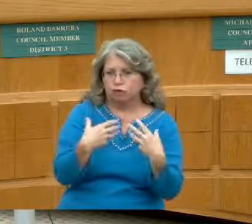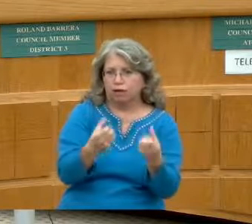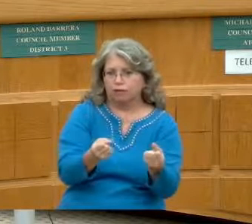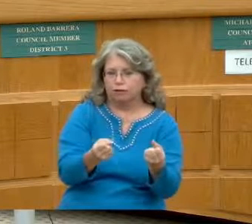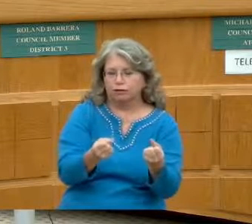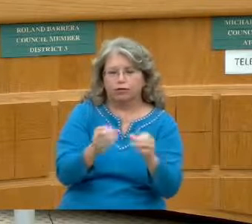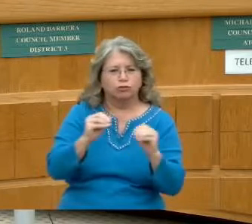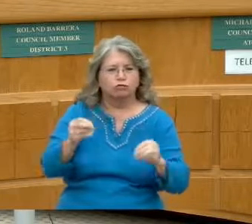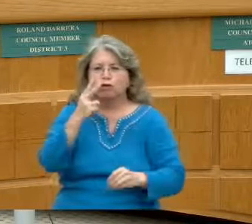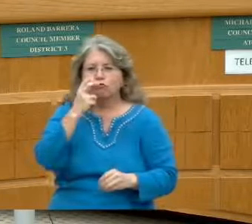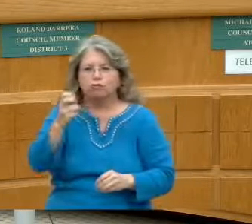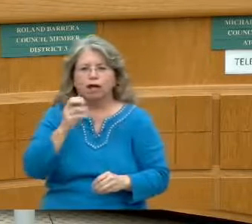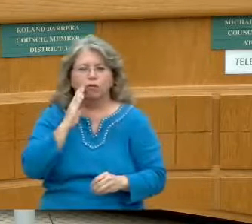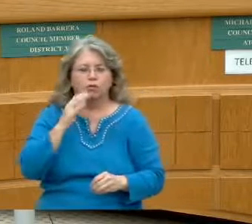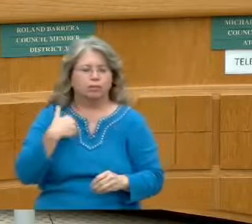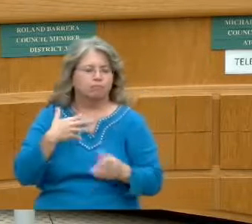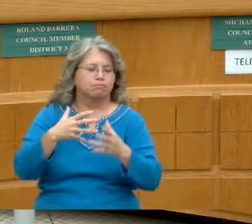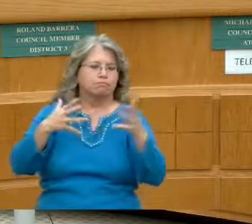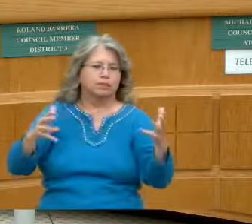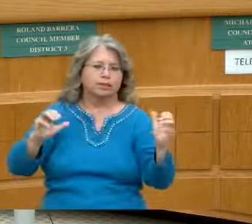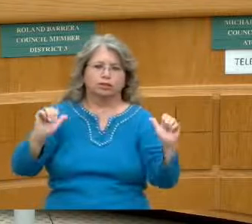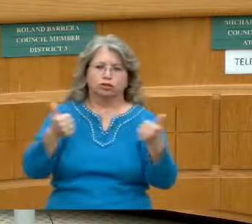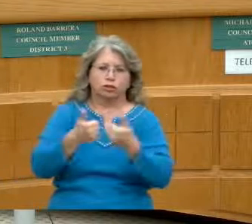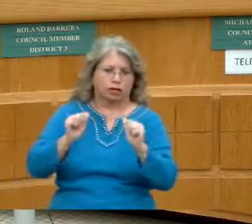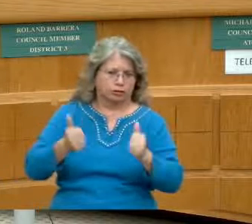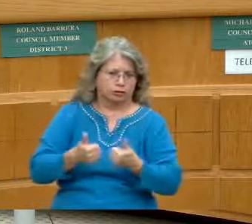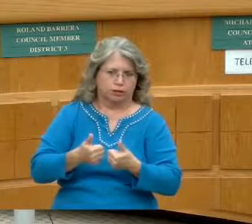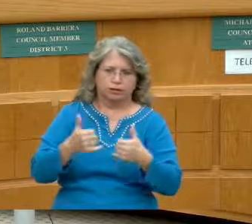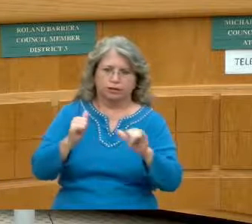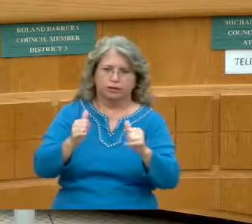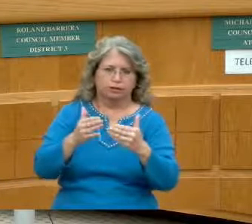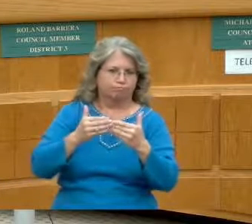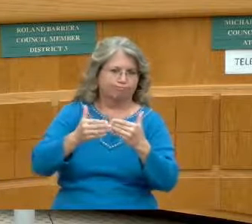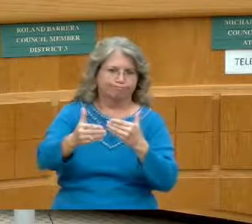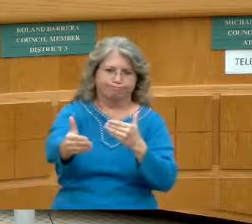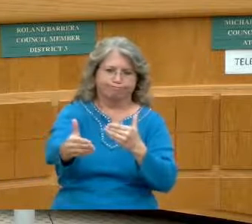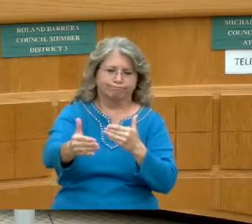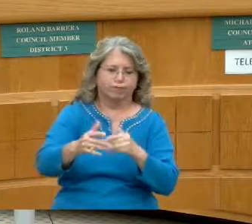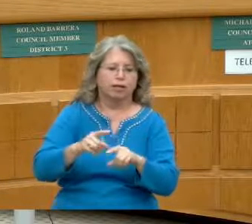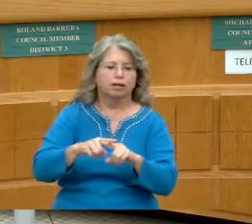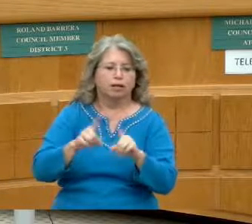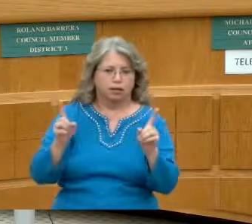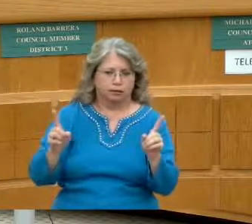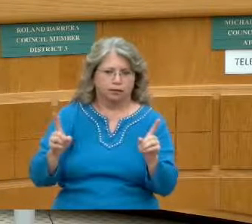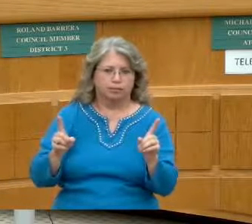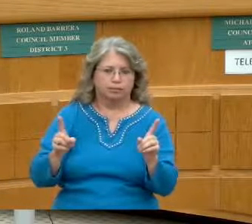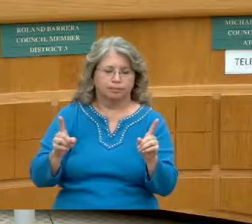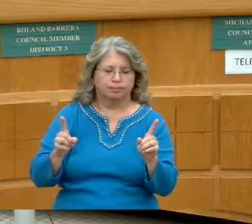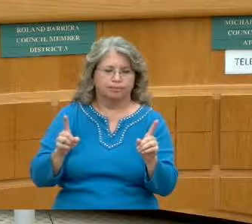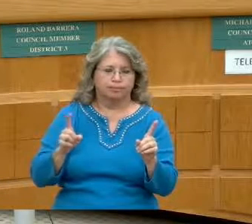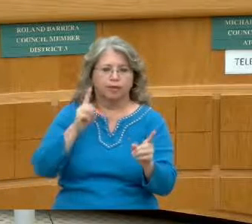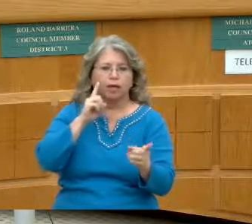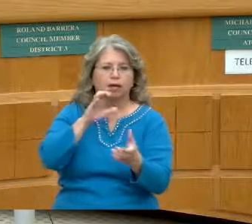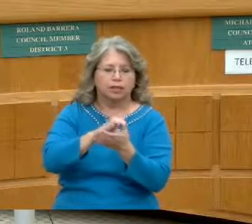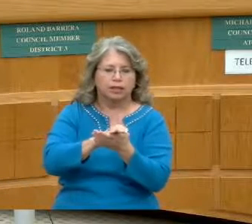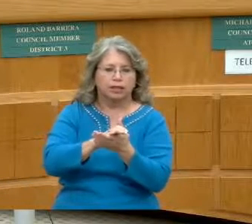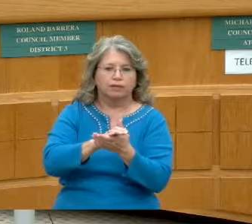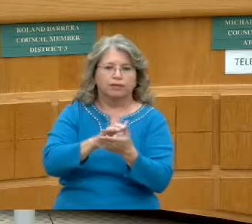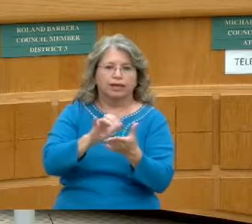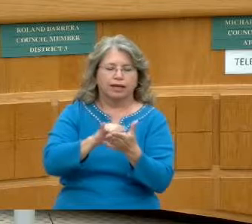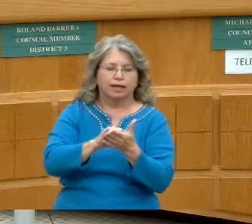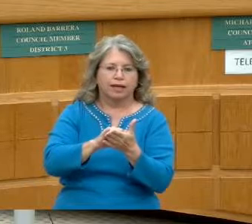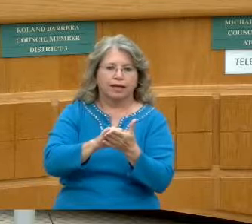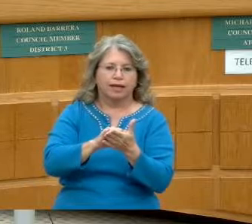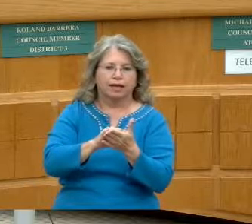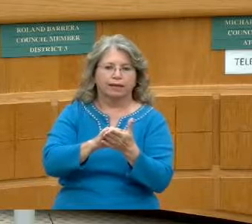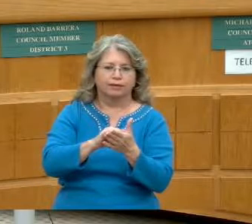going to be tremendous challenges still that lie ahead. But I do believe that that backside of